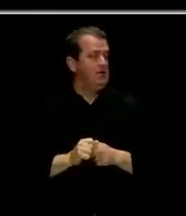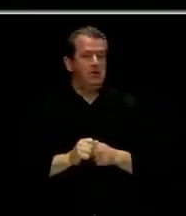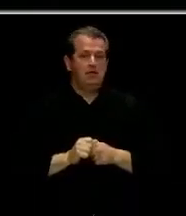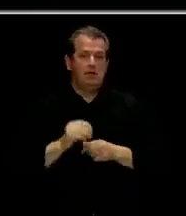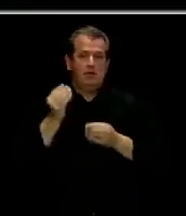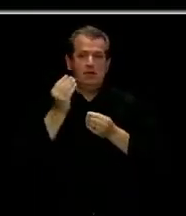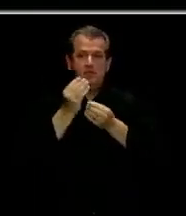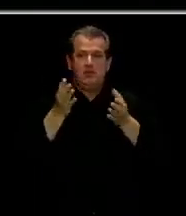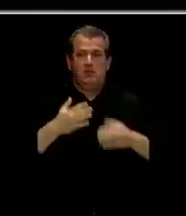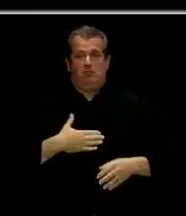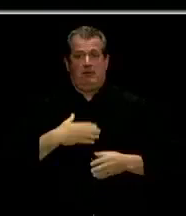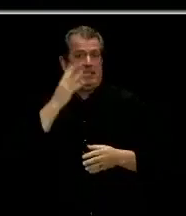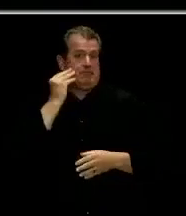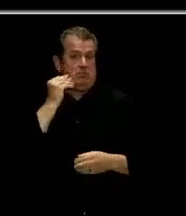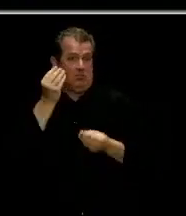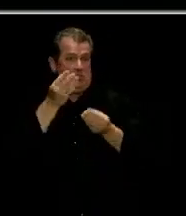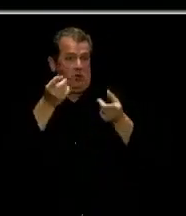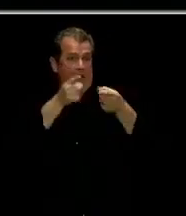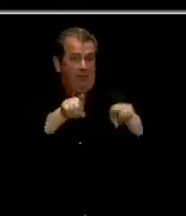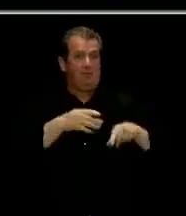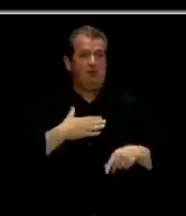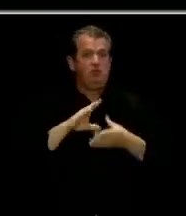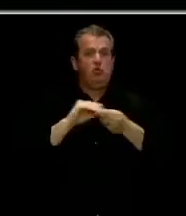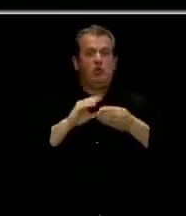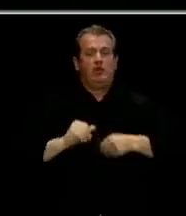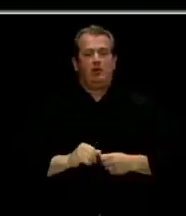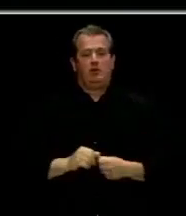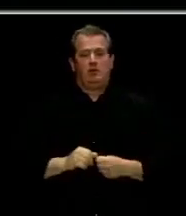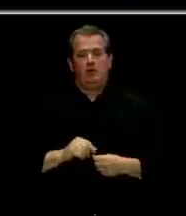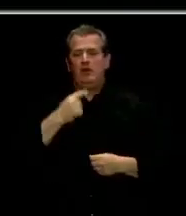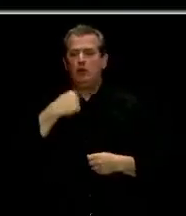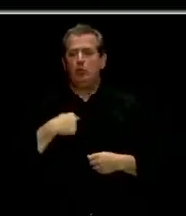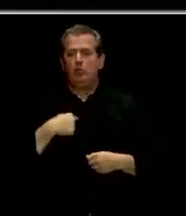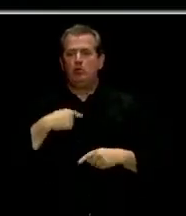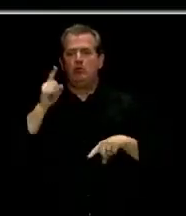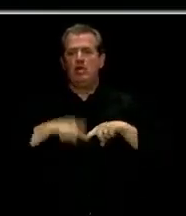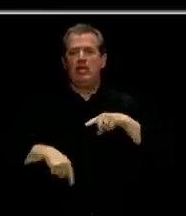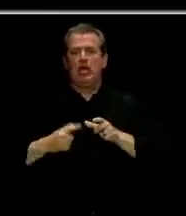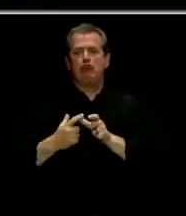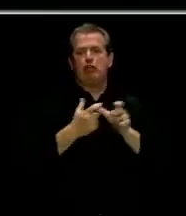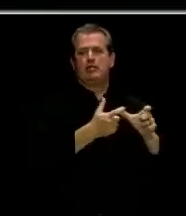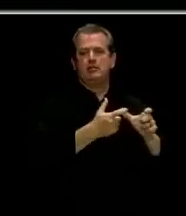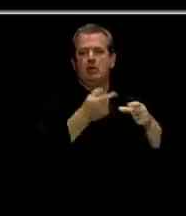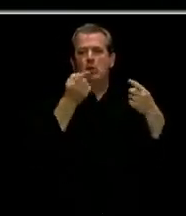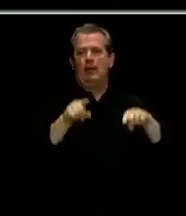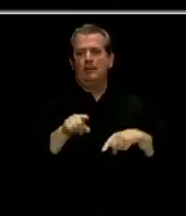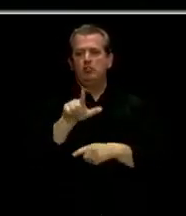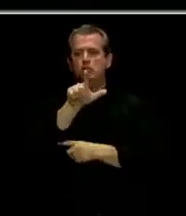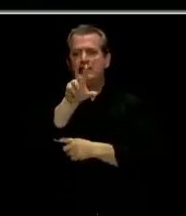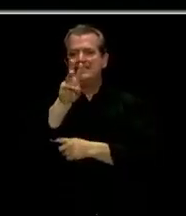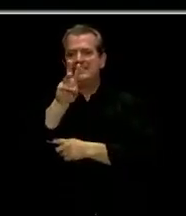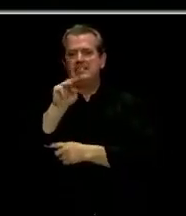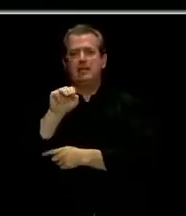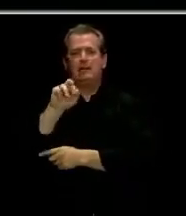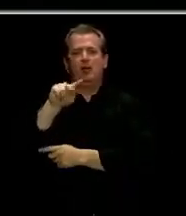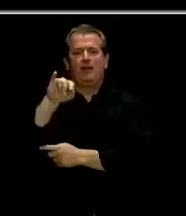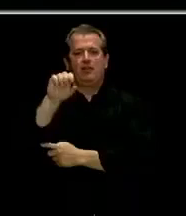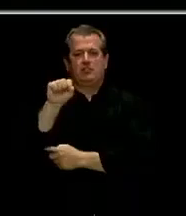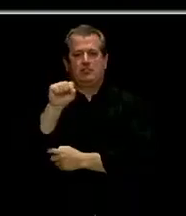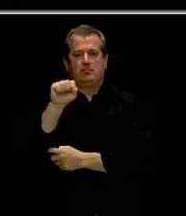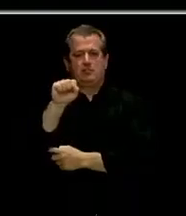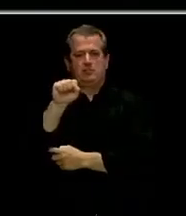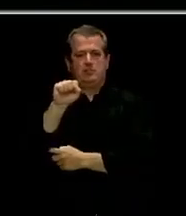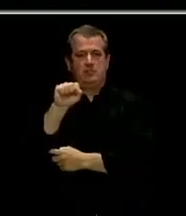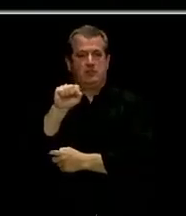tell you, I'm going to share my experience. I was told that I couldn't run, so I ran 26 marathons, and I ran across the country.